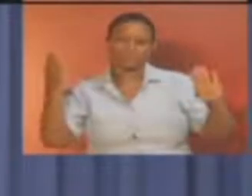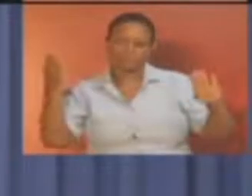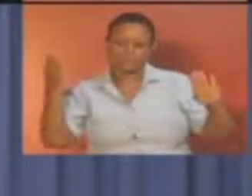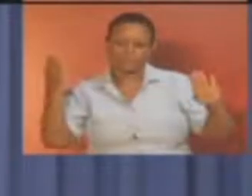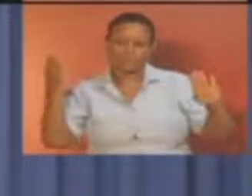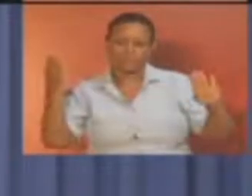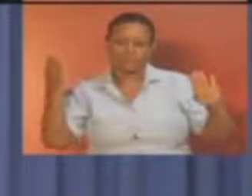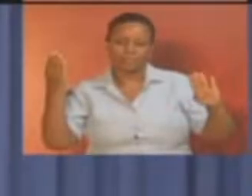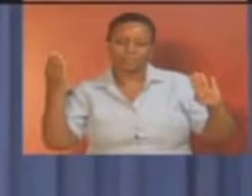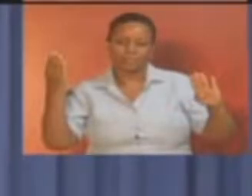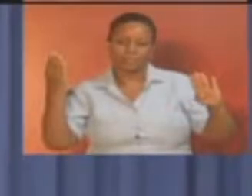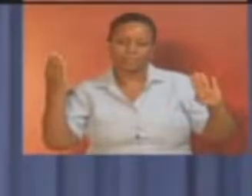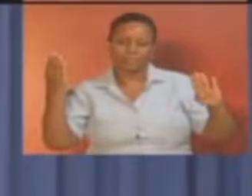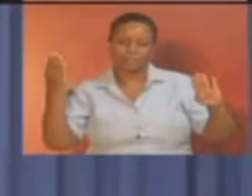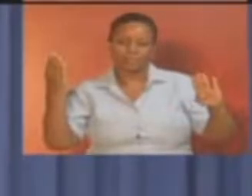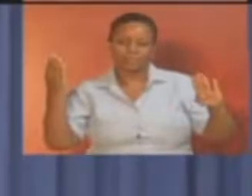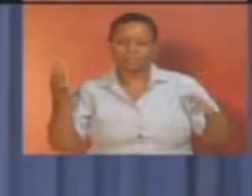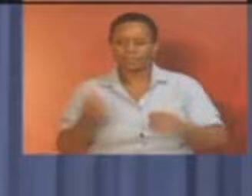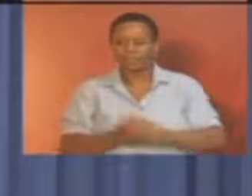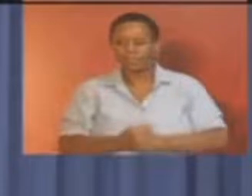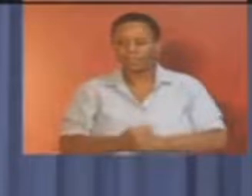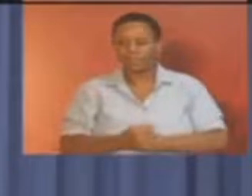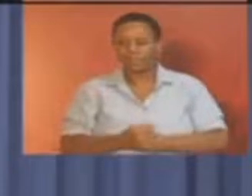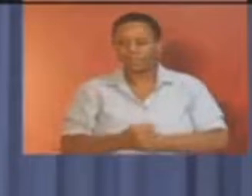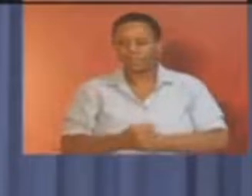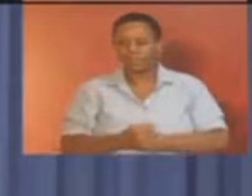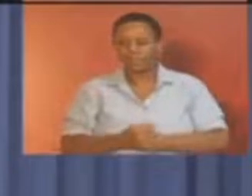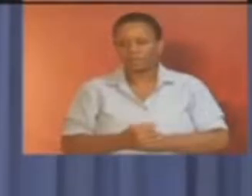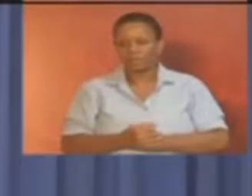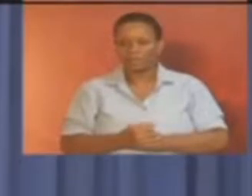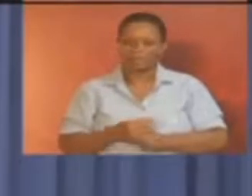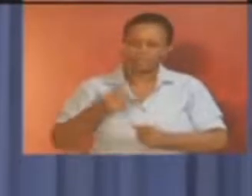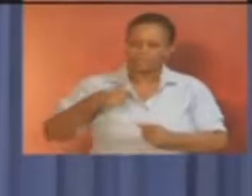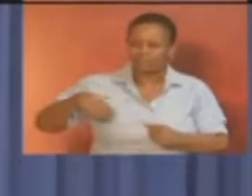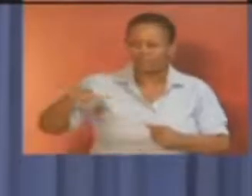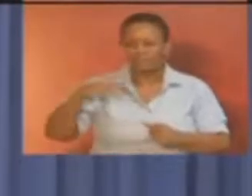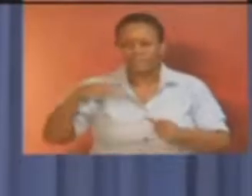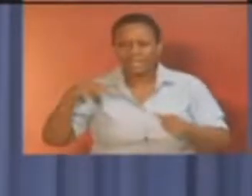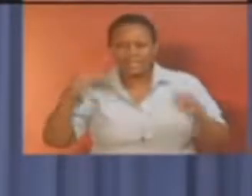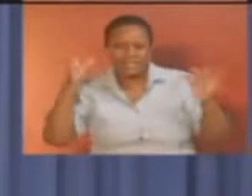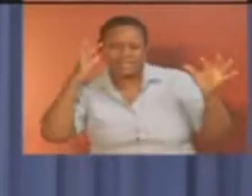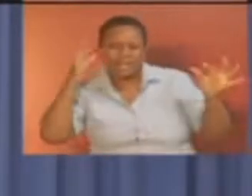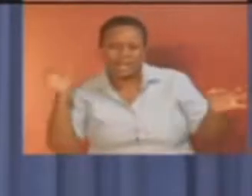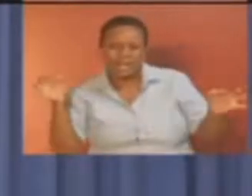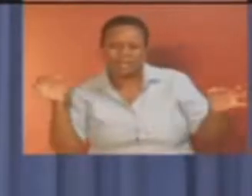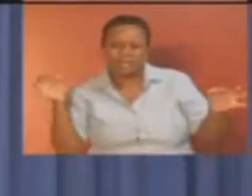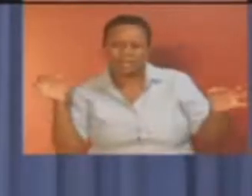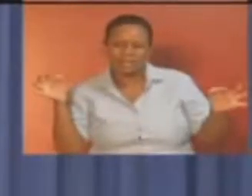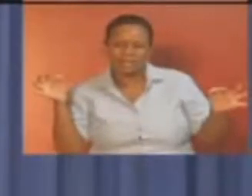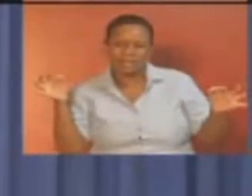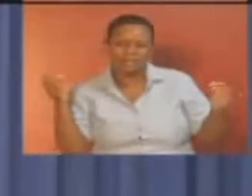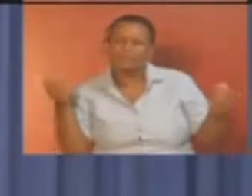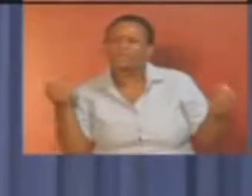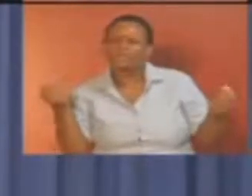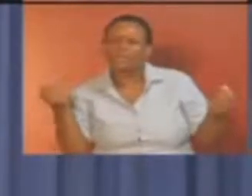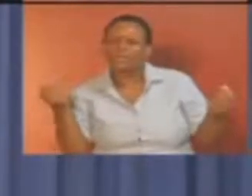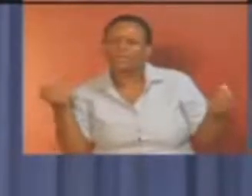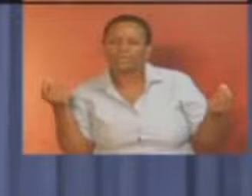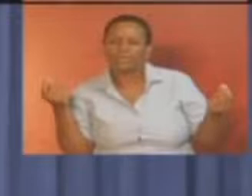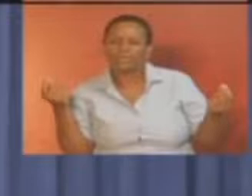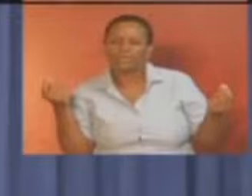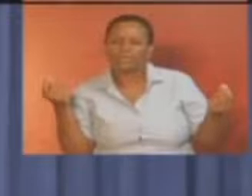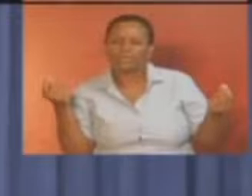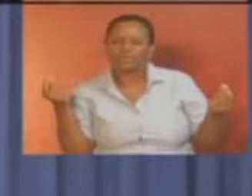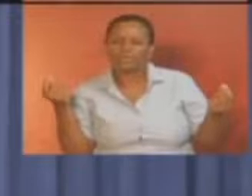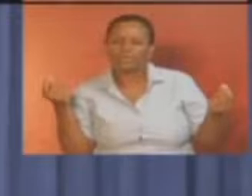vaccines that could be bought in the marketplace, had taken the decision that they would use the